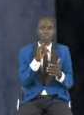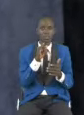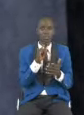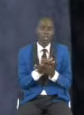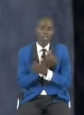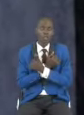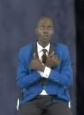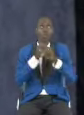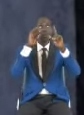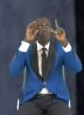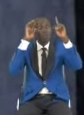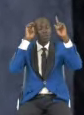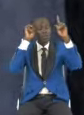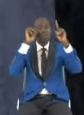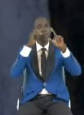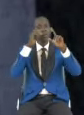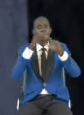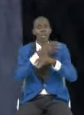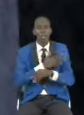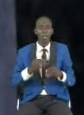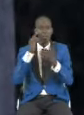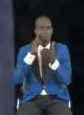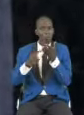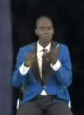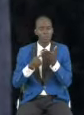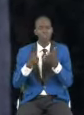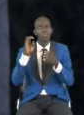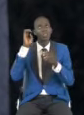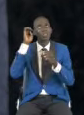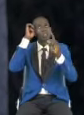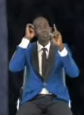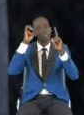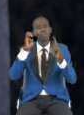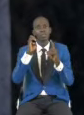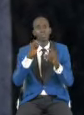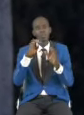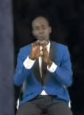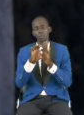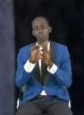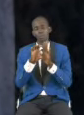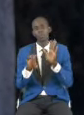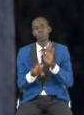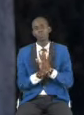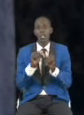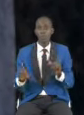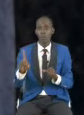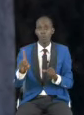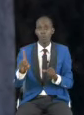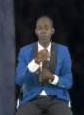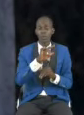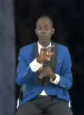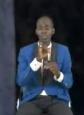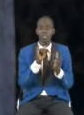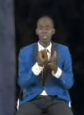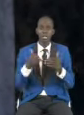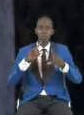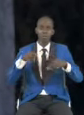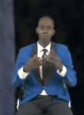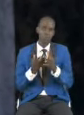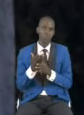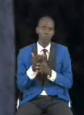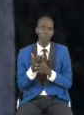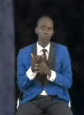observe his commandments. Now, everyone that has passed through